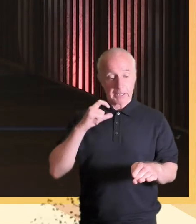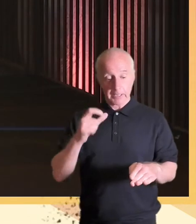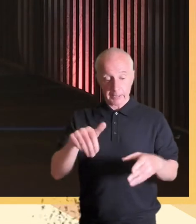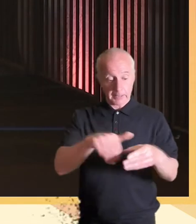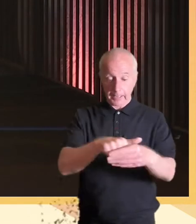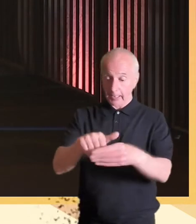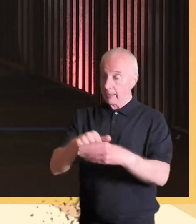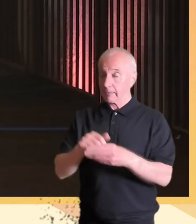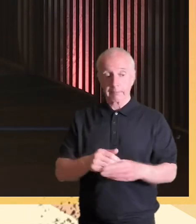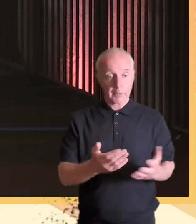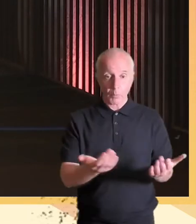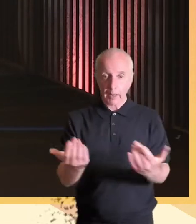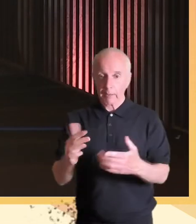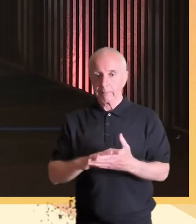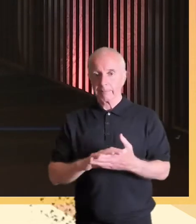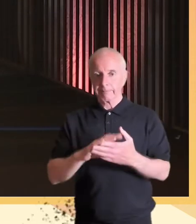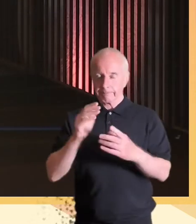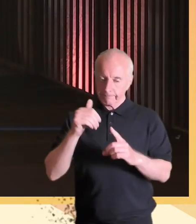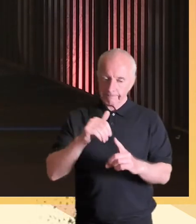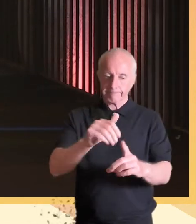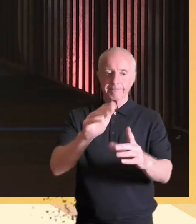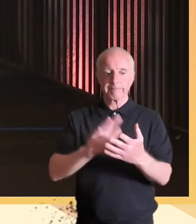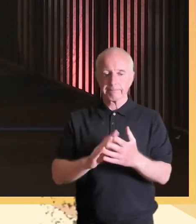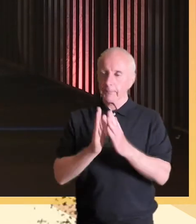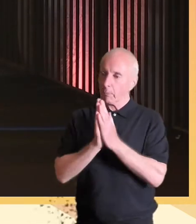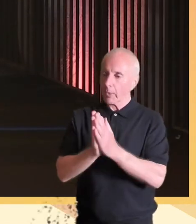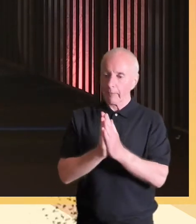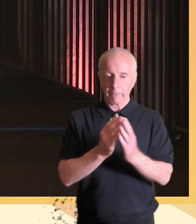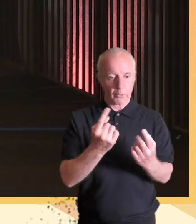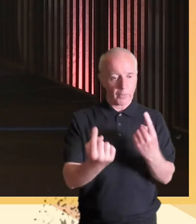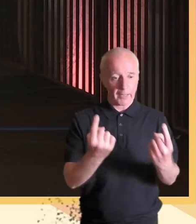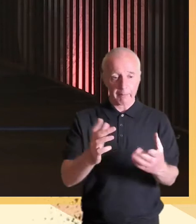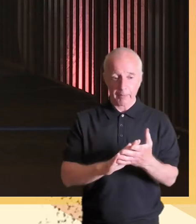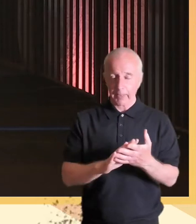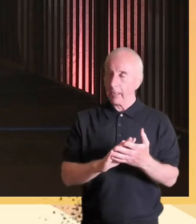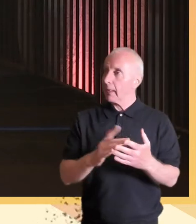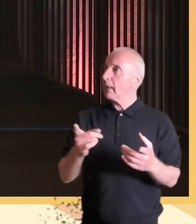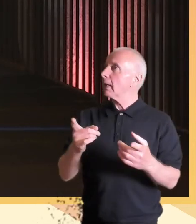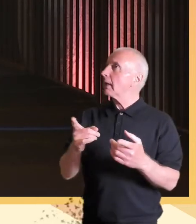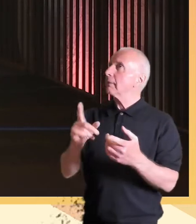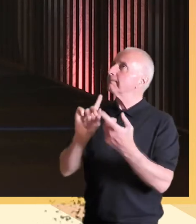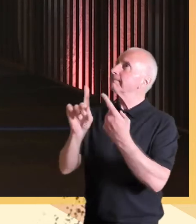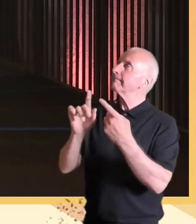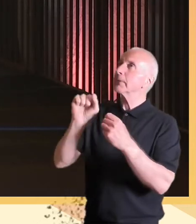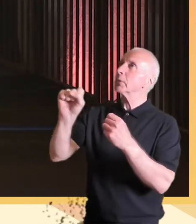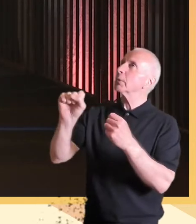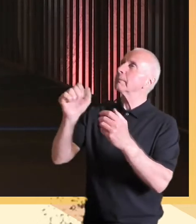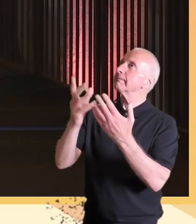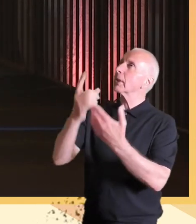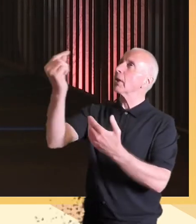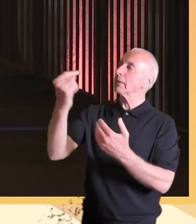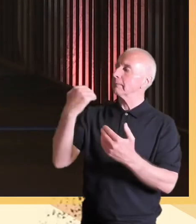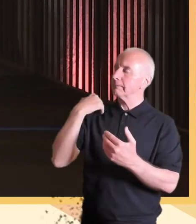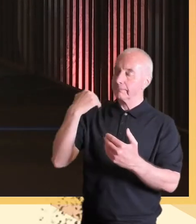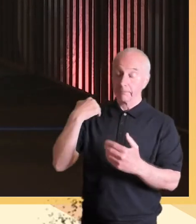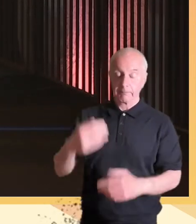welcome them, we want to commission them, we want to pray for them as they continue to respond to God's call. But you know,